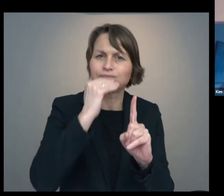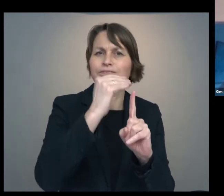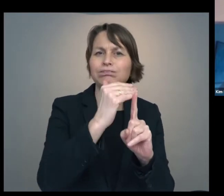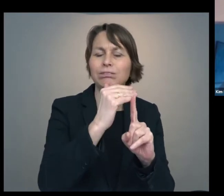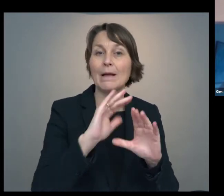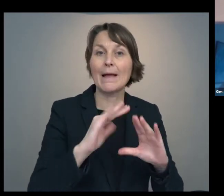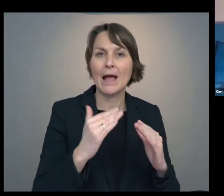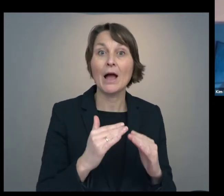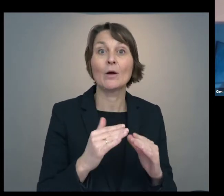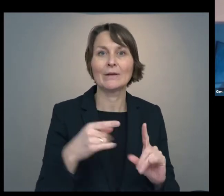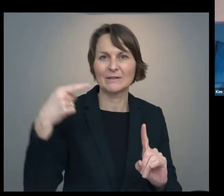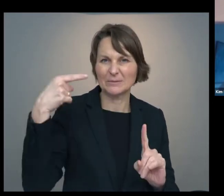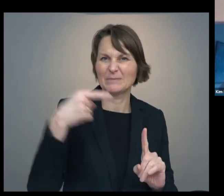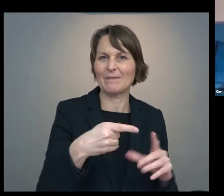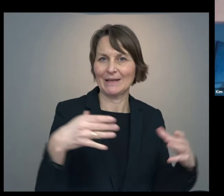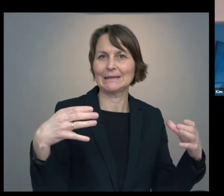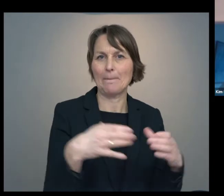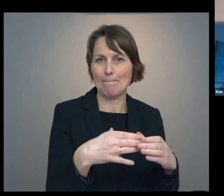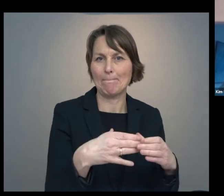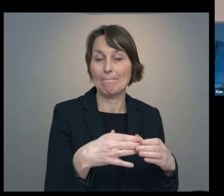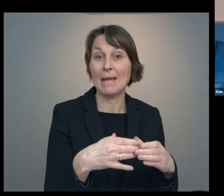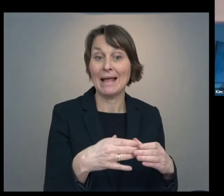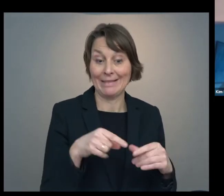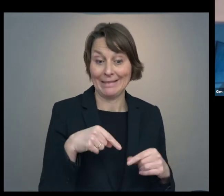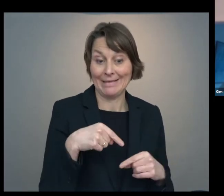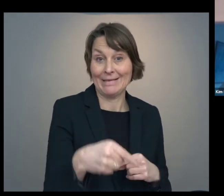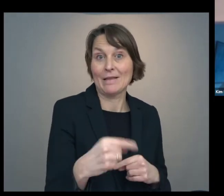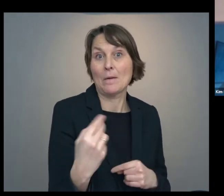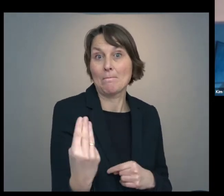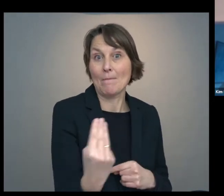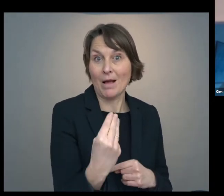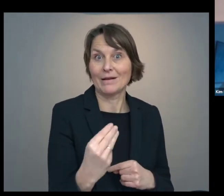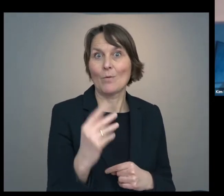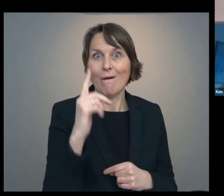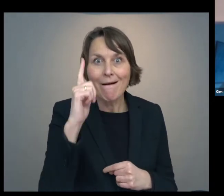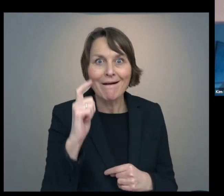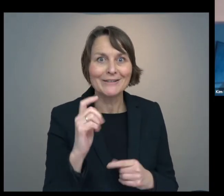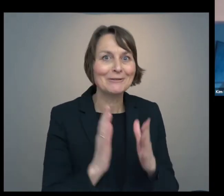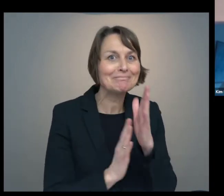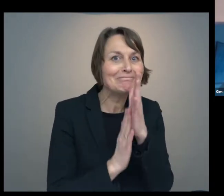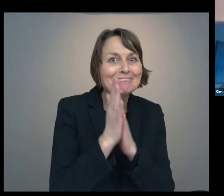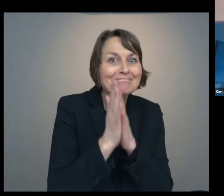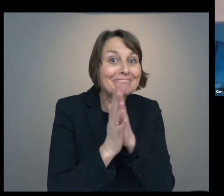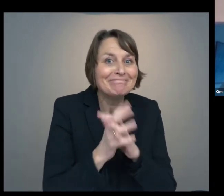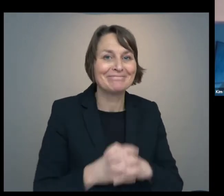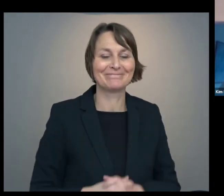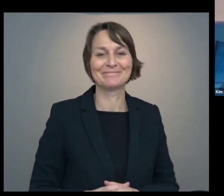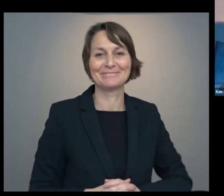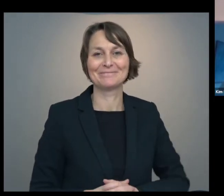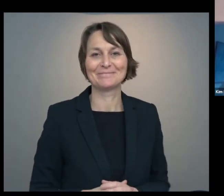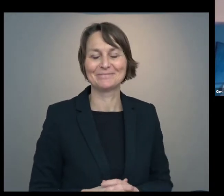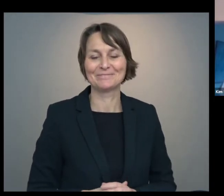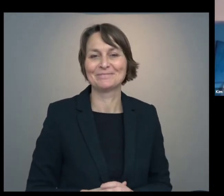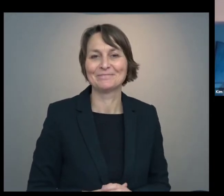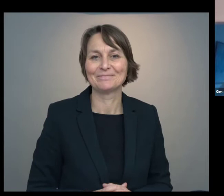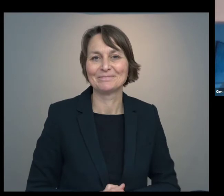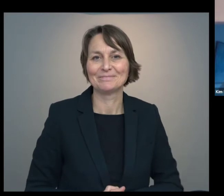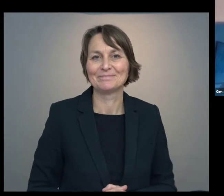by making a dedicated team, and that team actually starts on Monday. So that's pretty